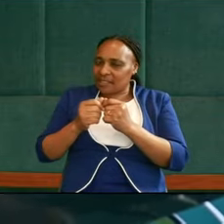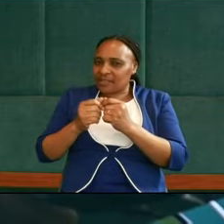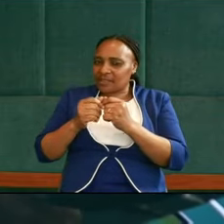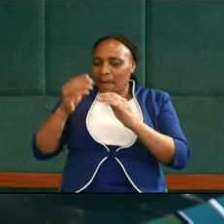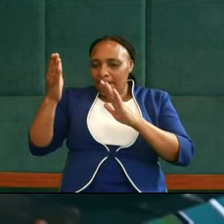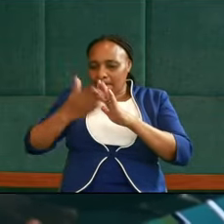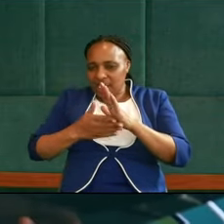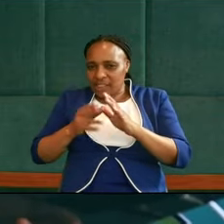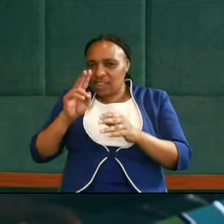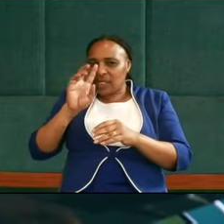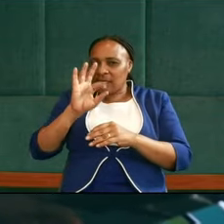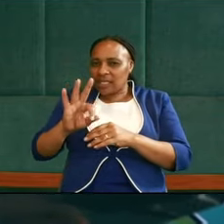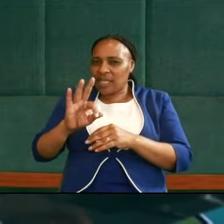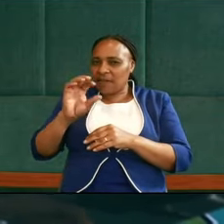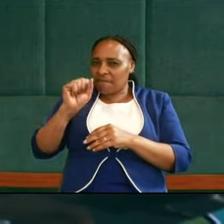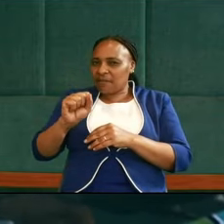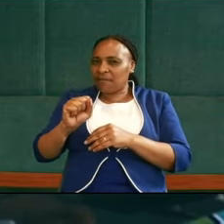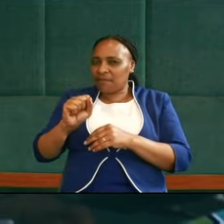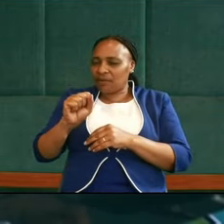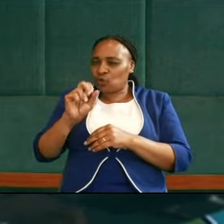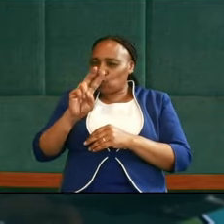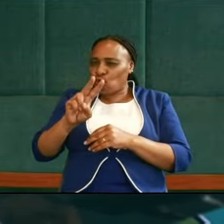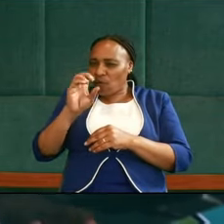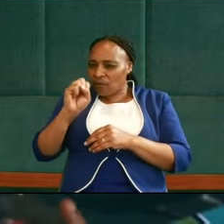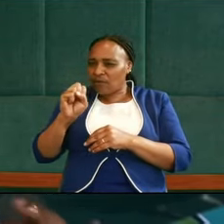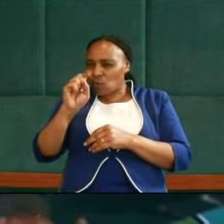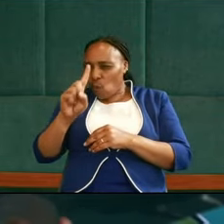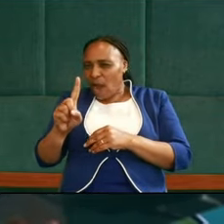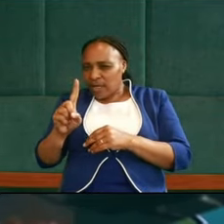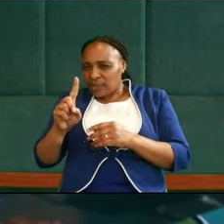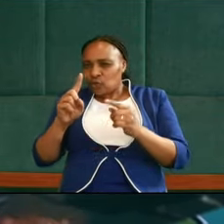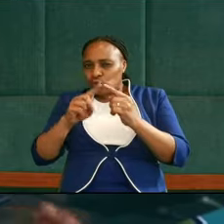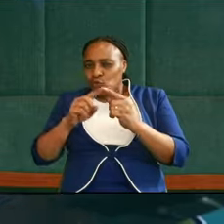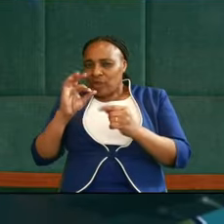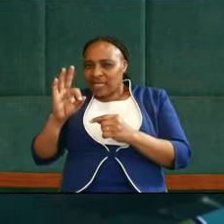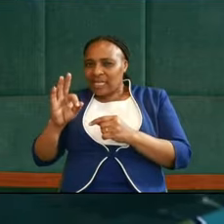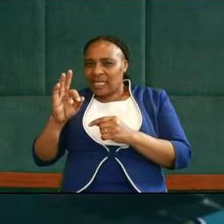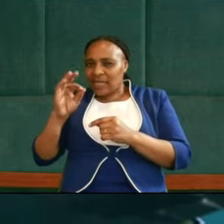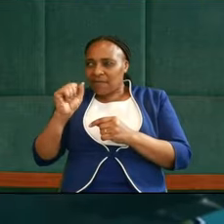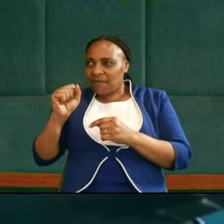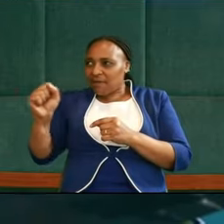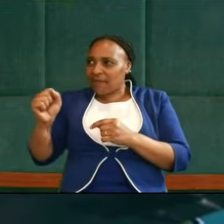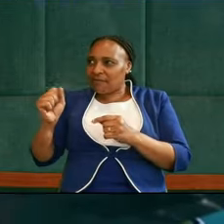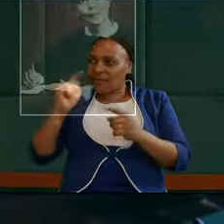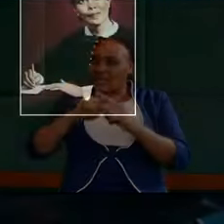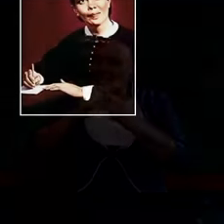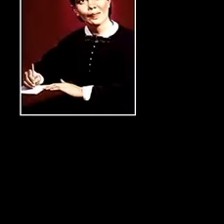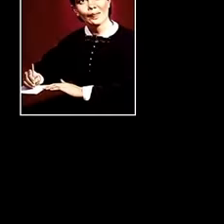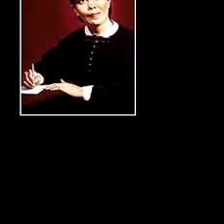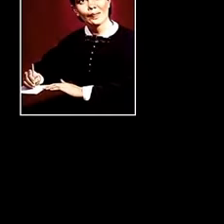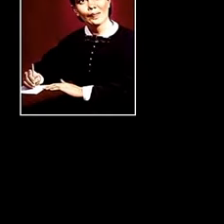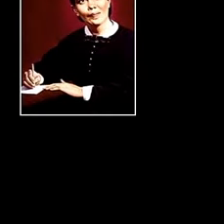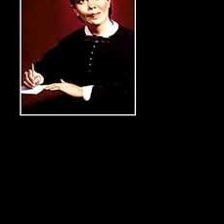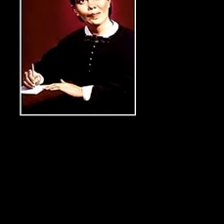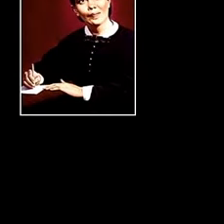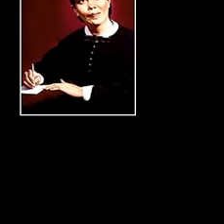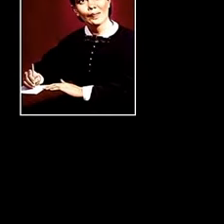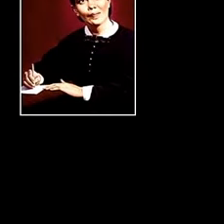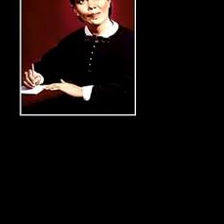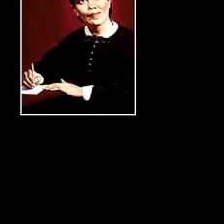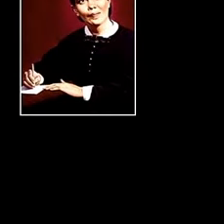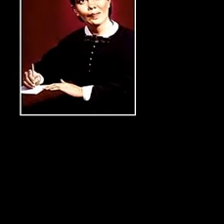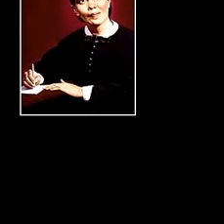pages 231 to page 235. The Waldensians enter the schools of the world as